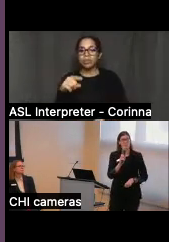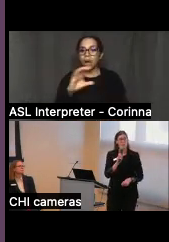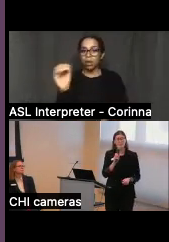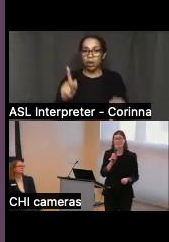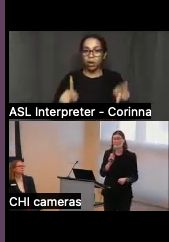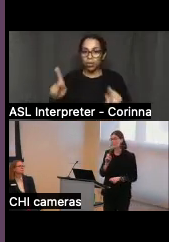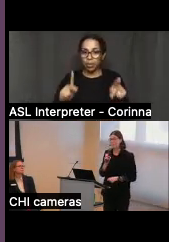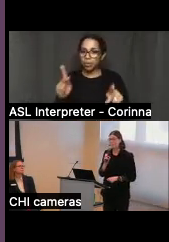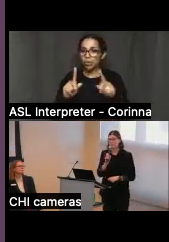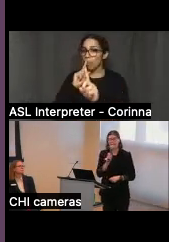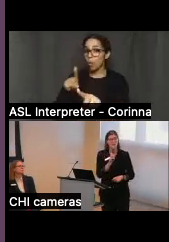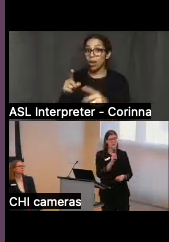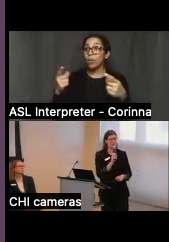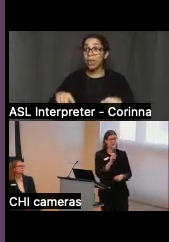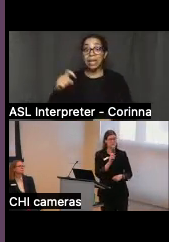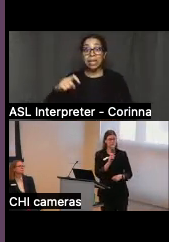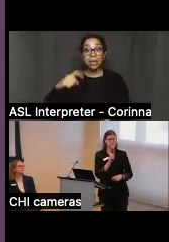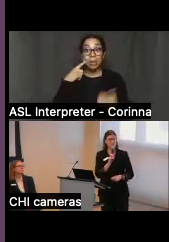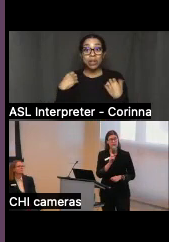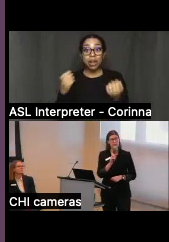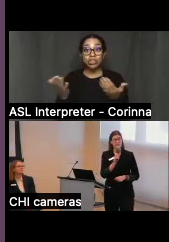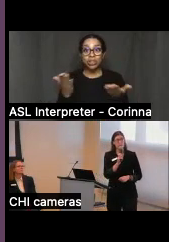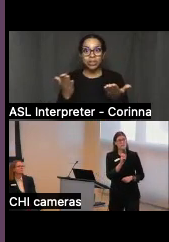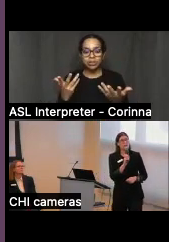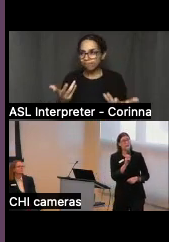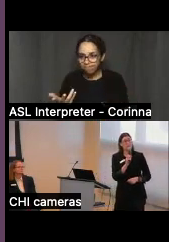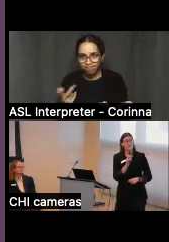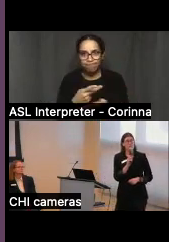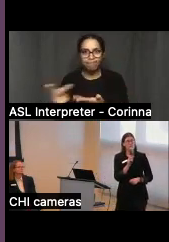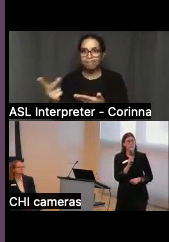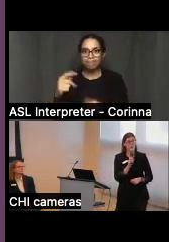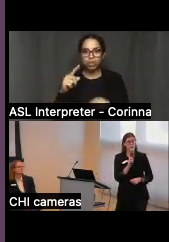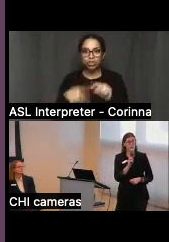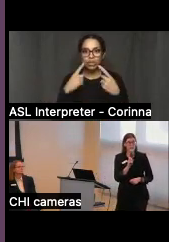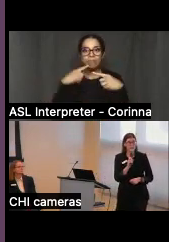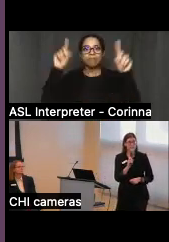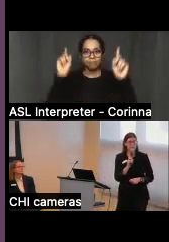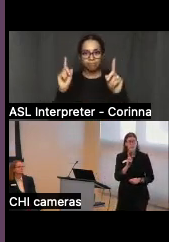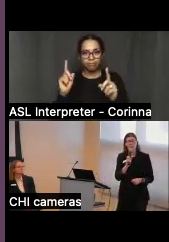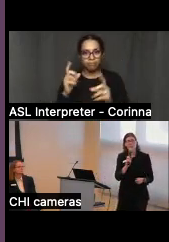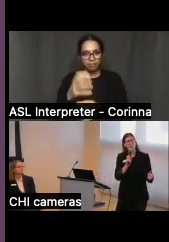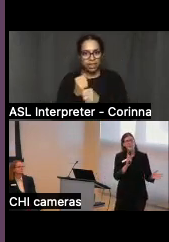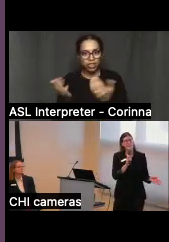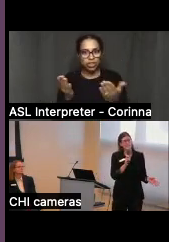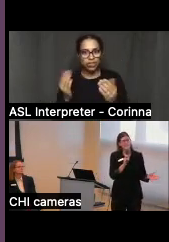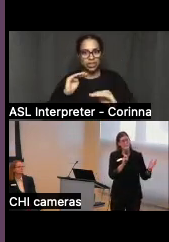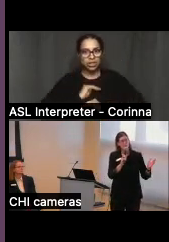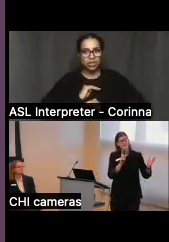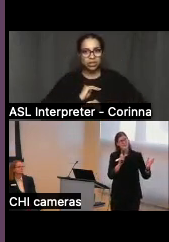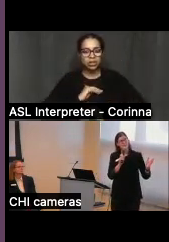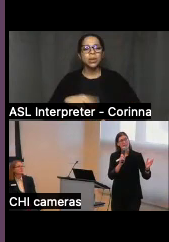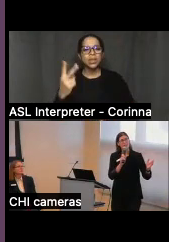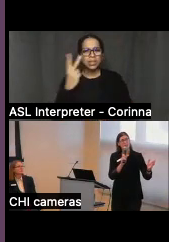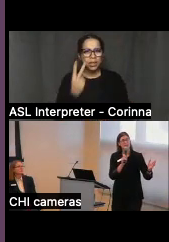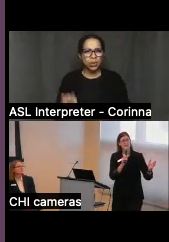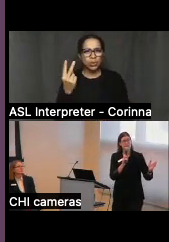me, when they needed them in the last year. So when we track these 2 metrics over time, we can really see, especially